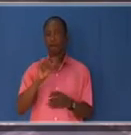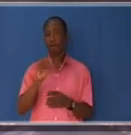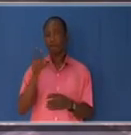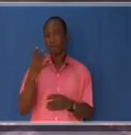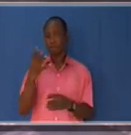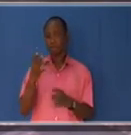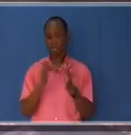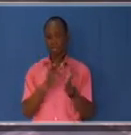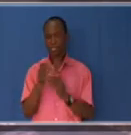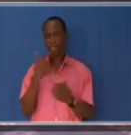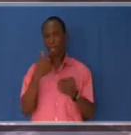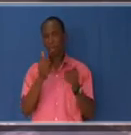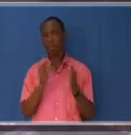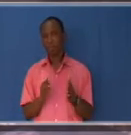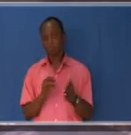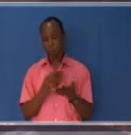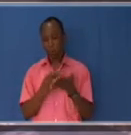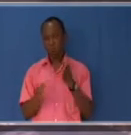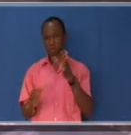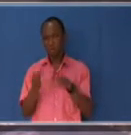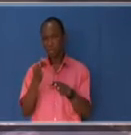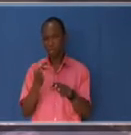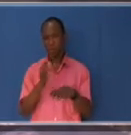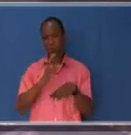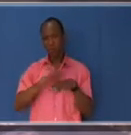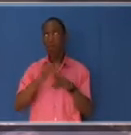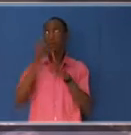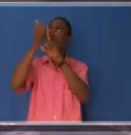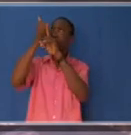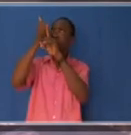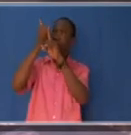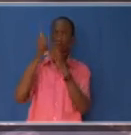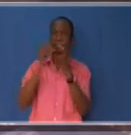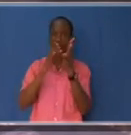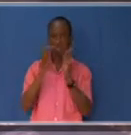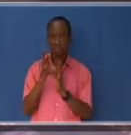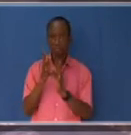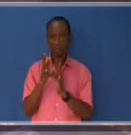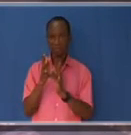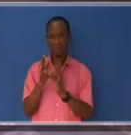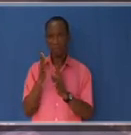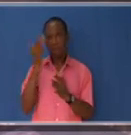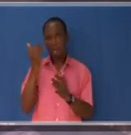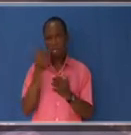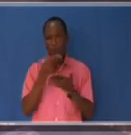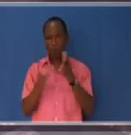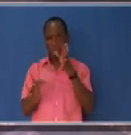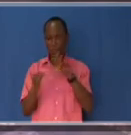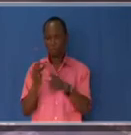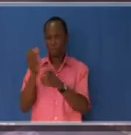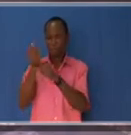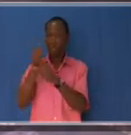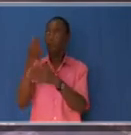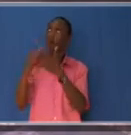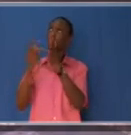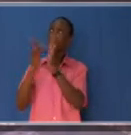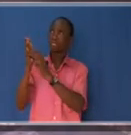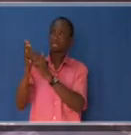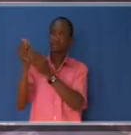Spirit was going to glorify Jesus because he was going to take what was